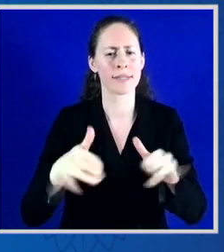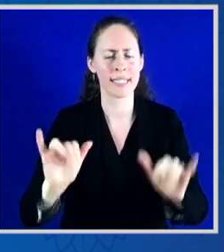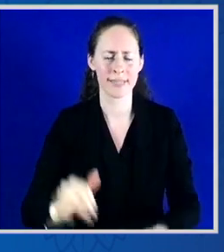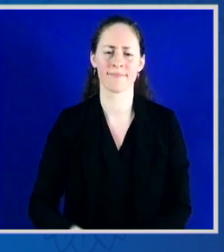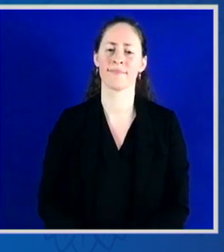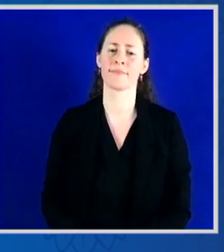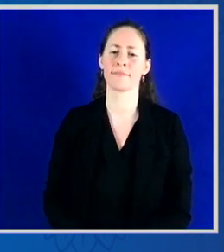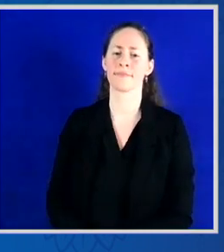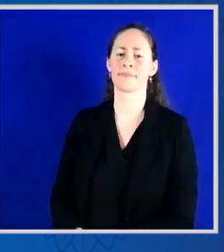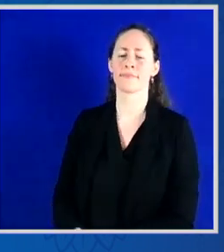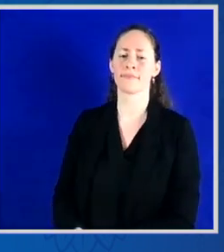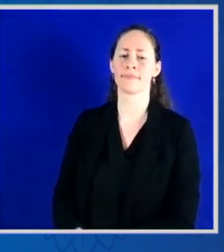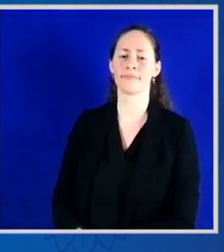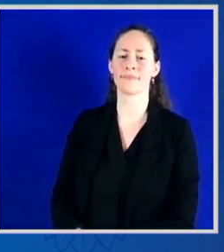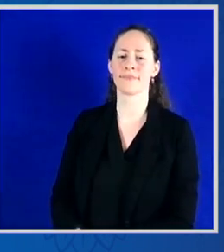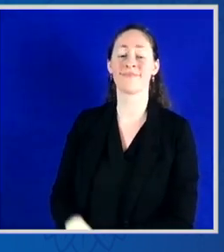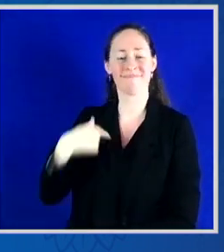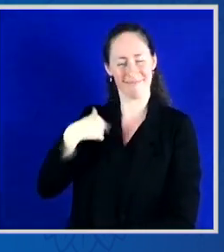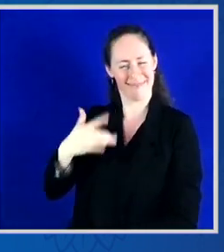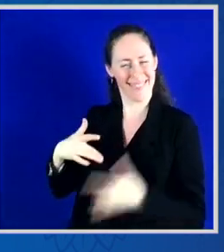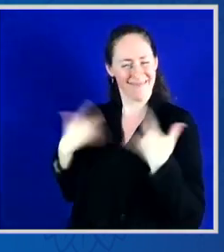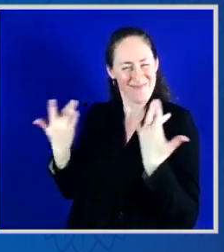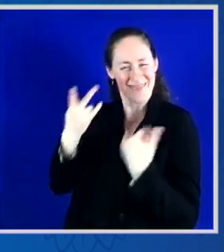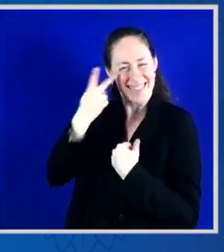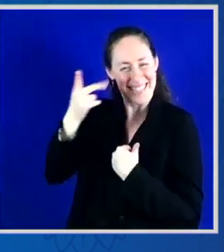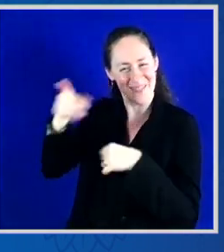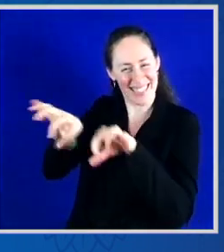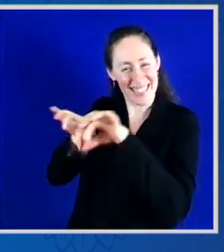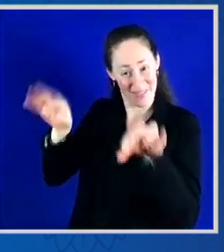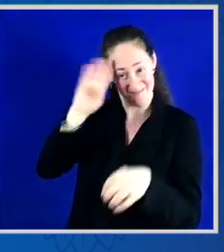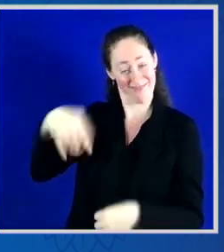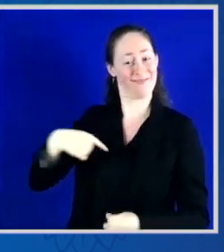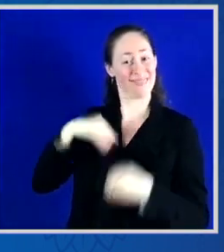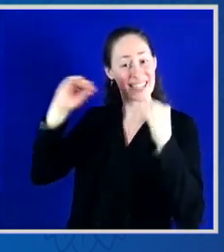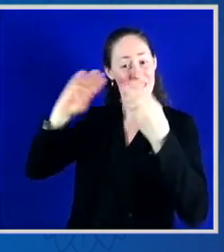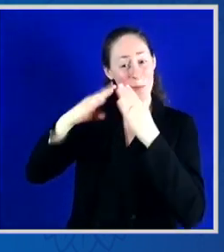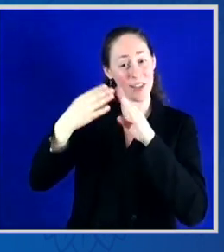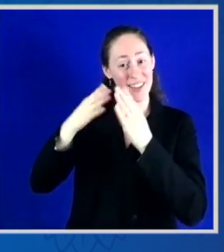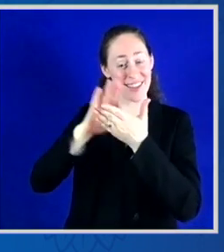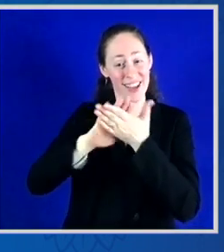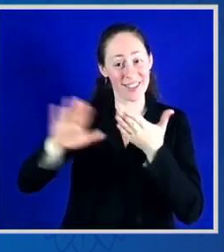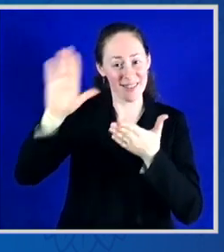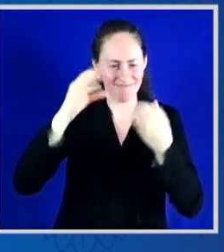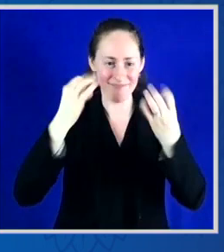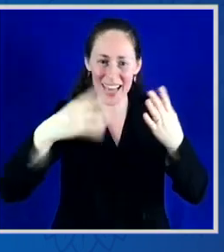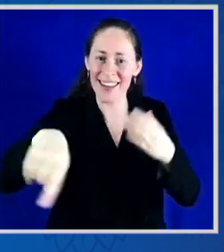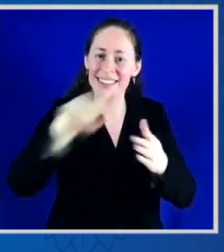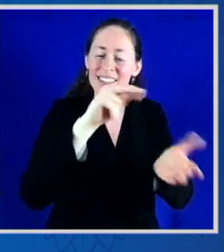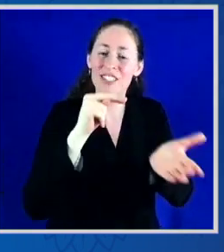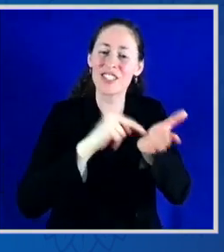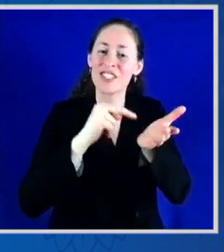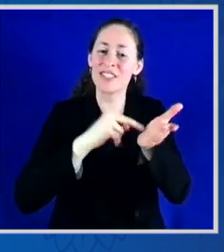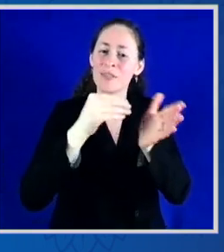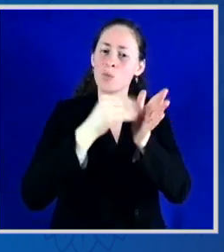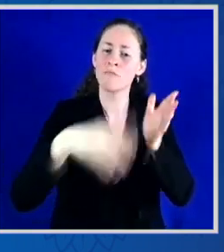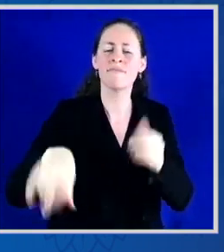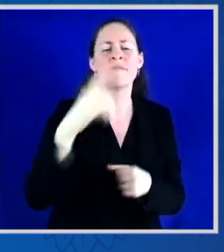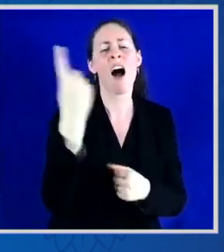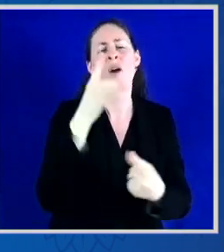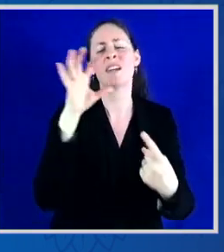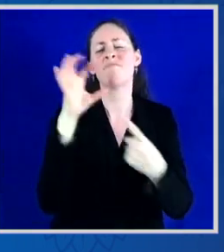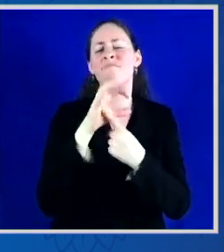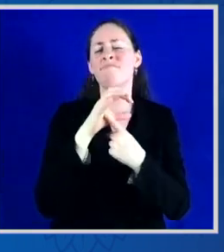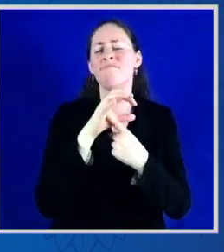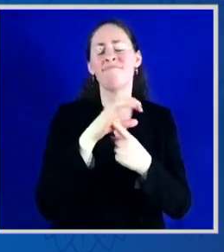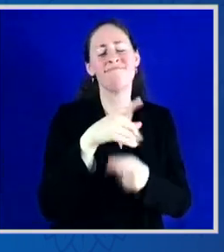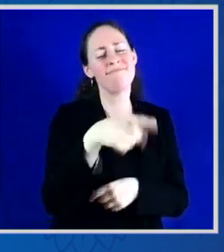I teach community college students. I teach a lot of nurses, and I always say that nurses are my best students. But I want to